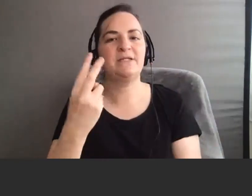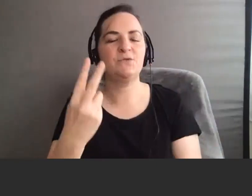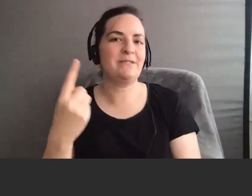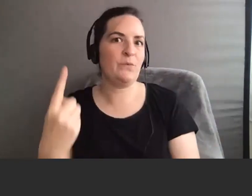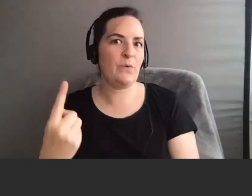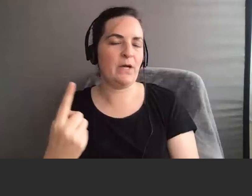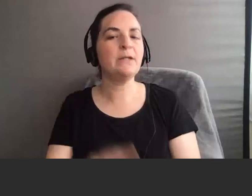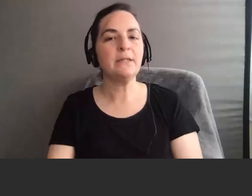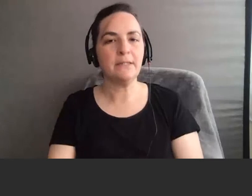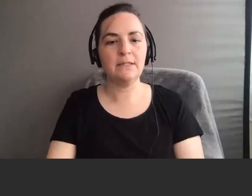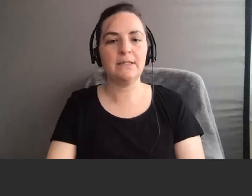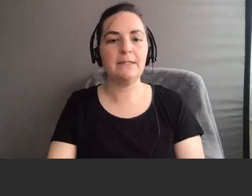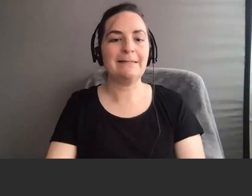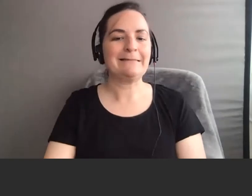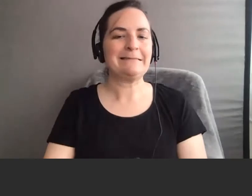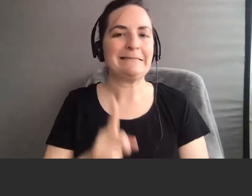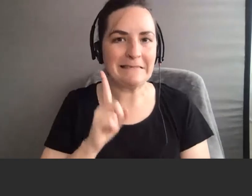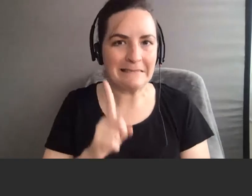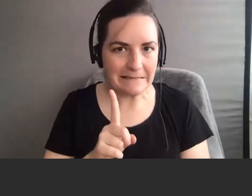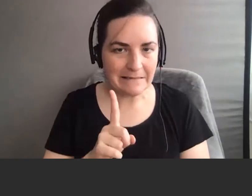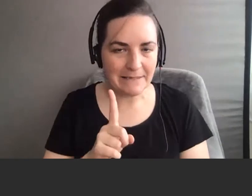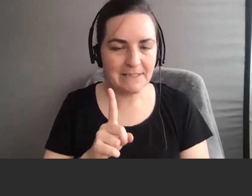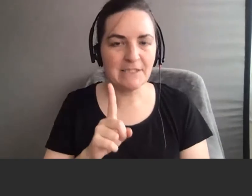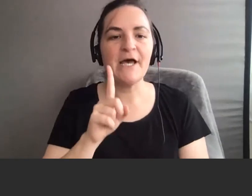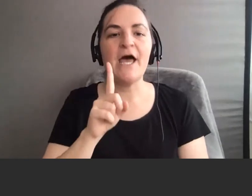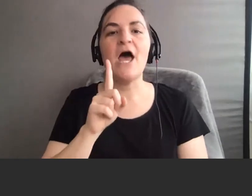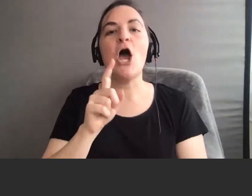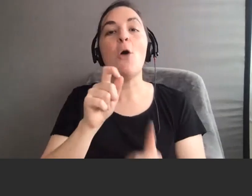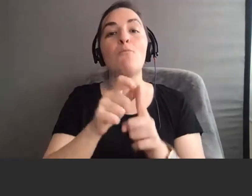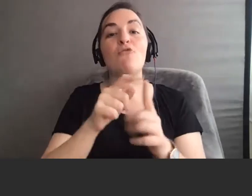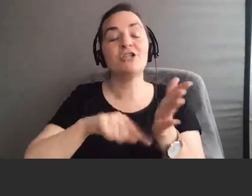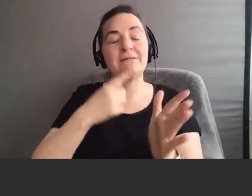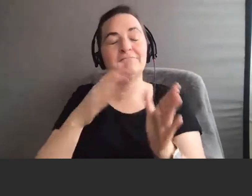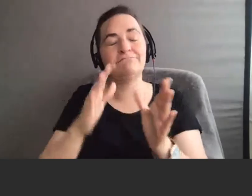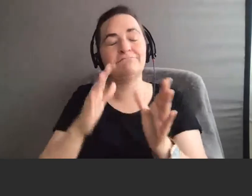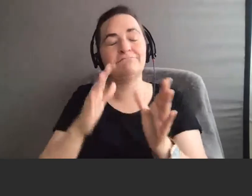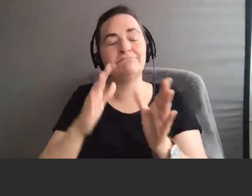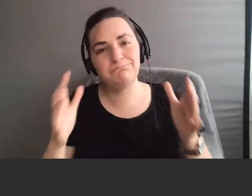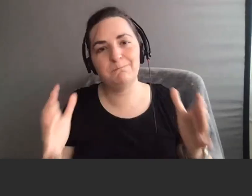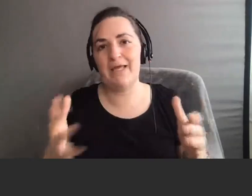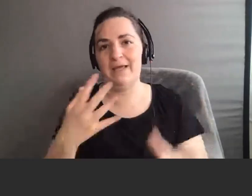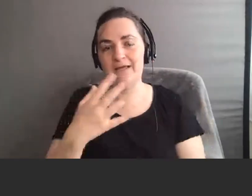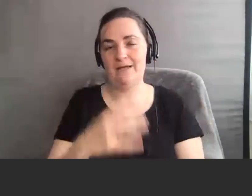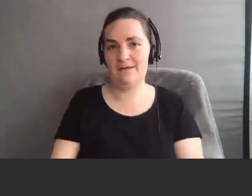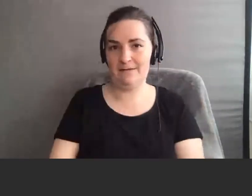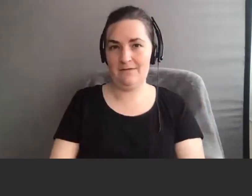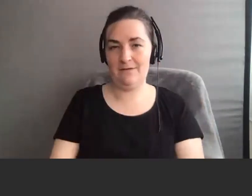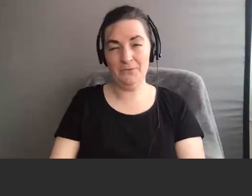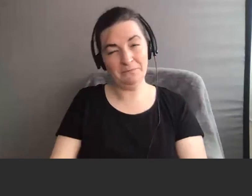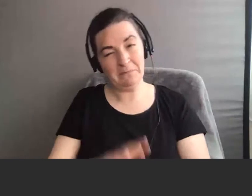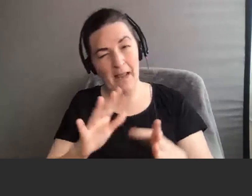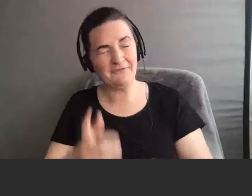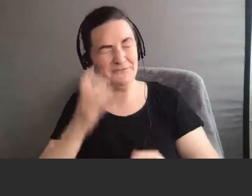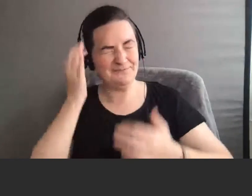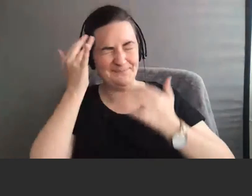2021. However, project is the biggie, okay? You need to start thinking about